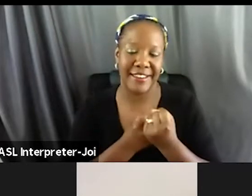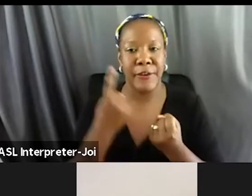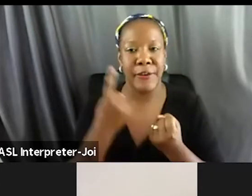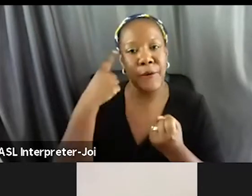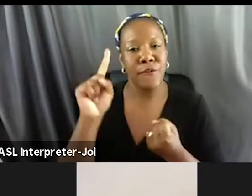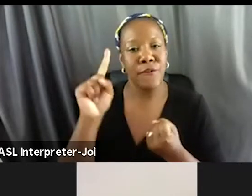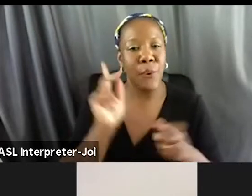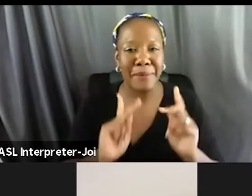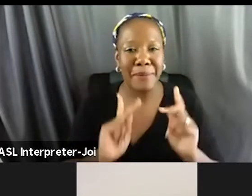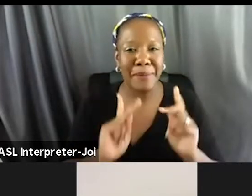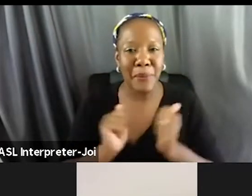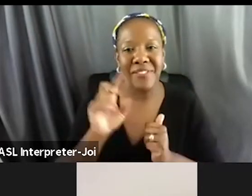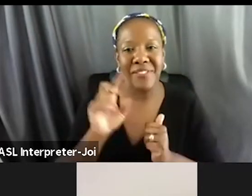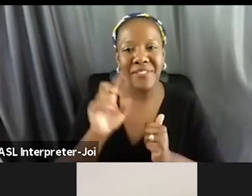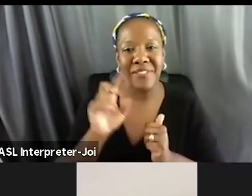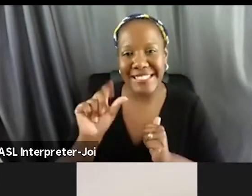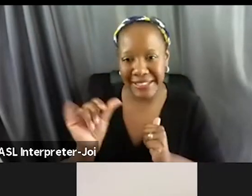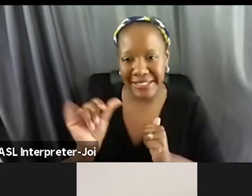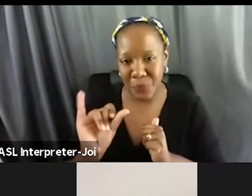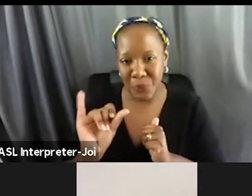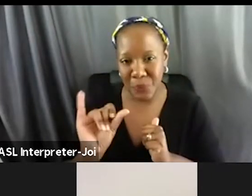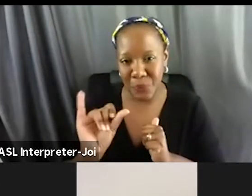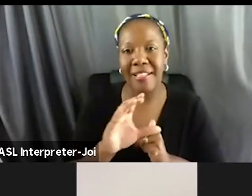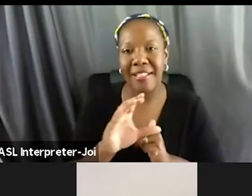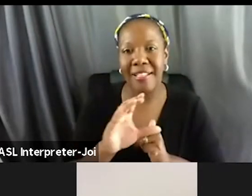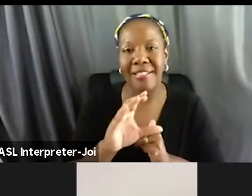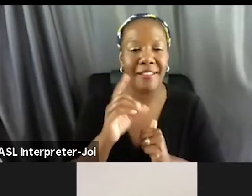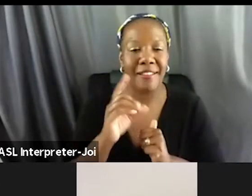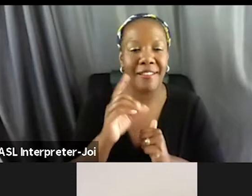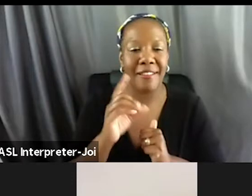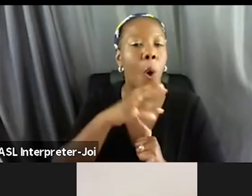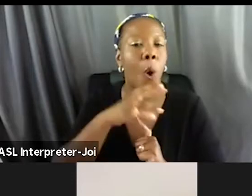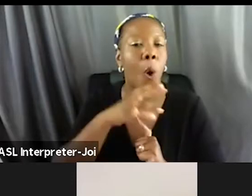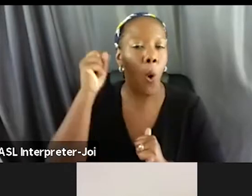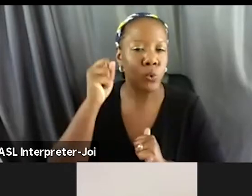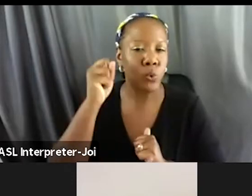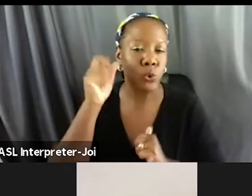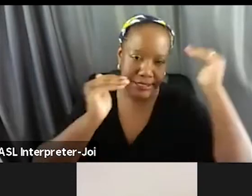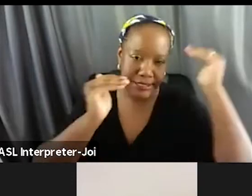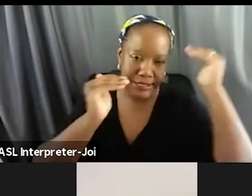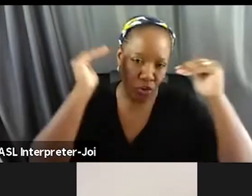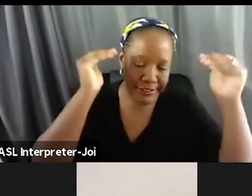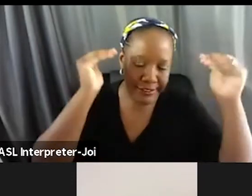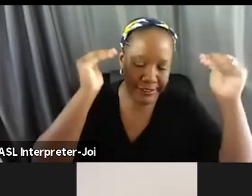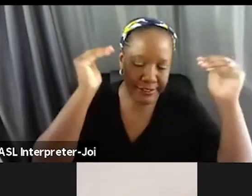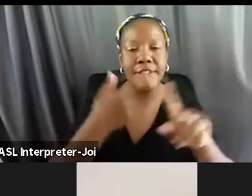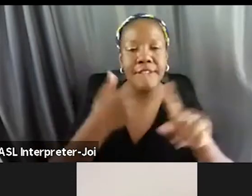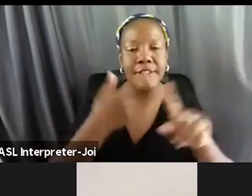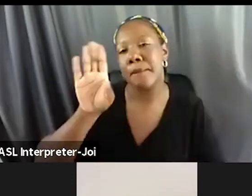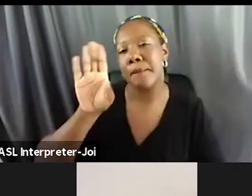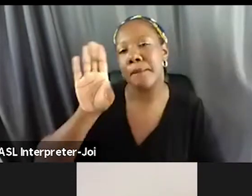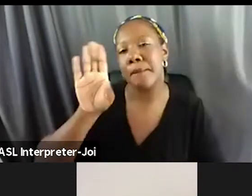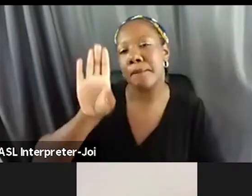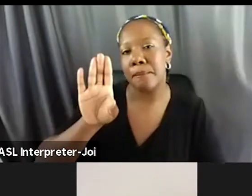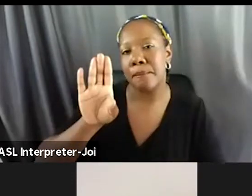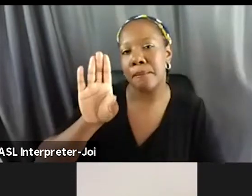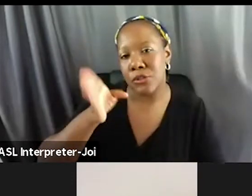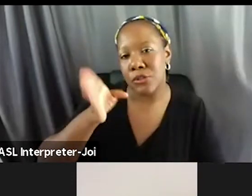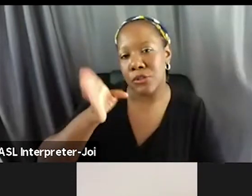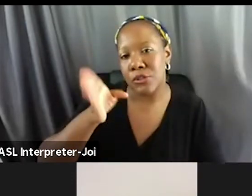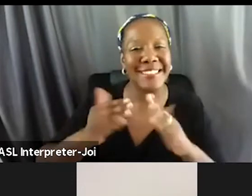people with disabilities as well as older adults. from the Baltimore City community.